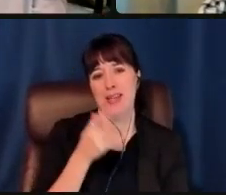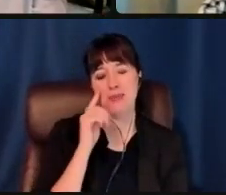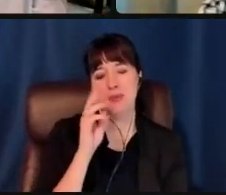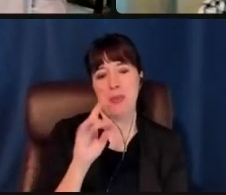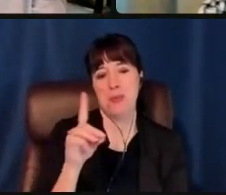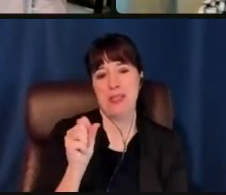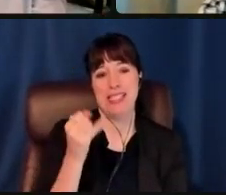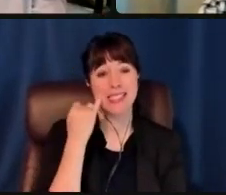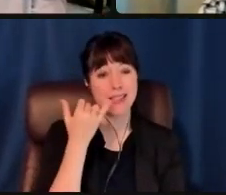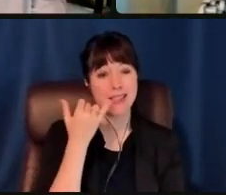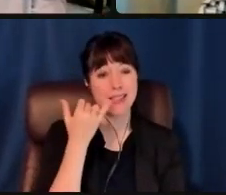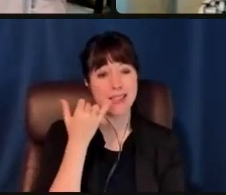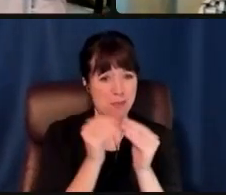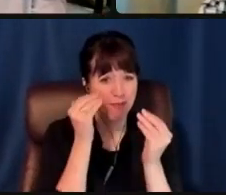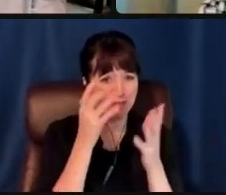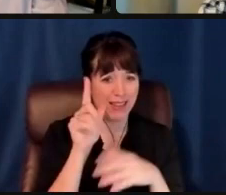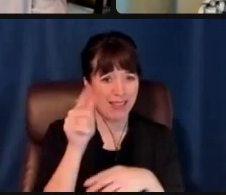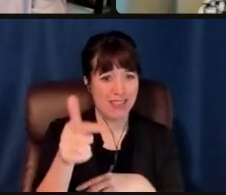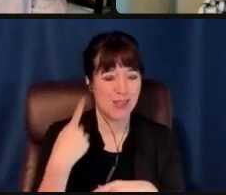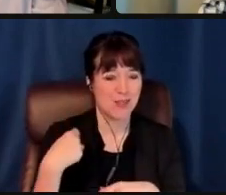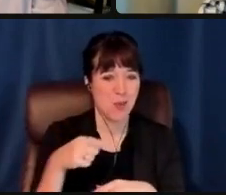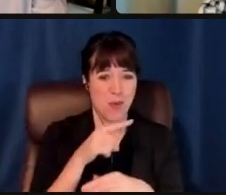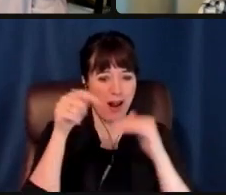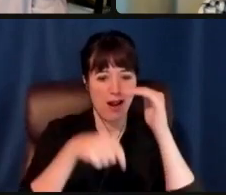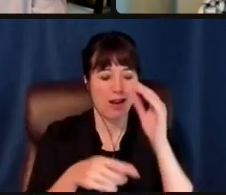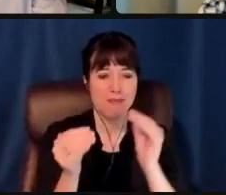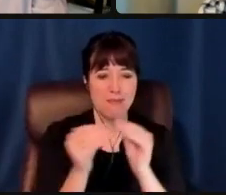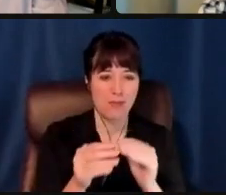you want more later, we can dive deeper, but